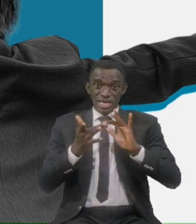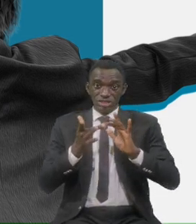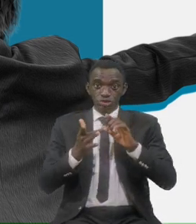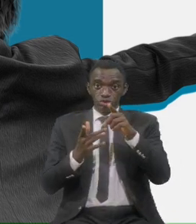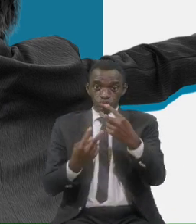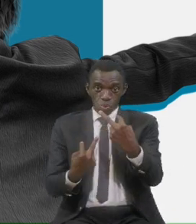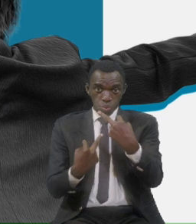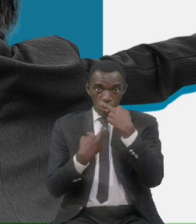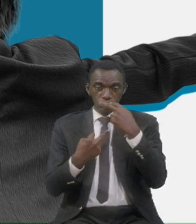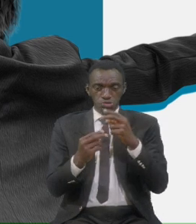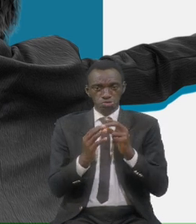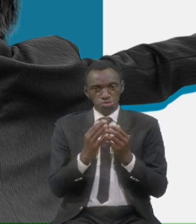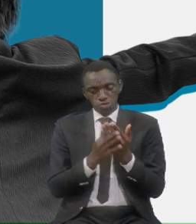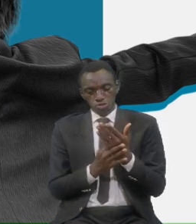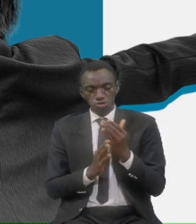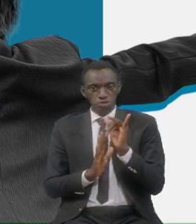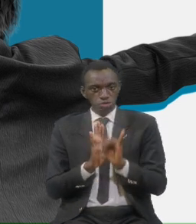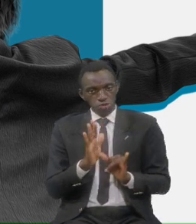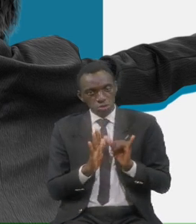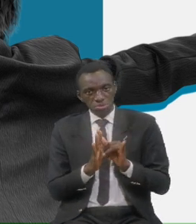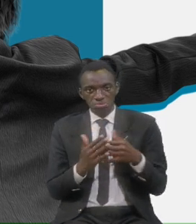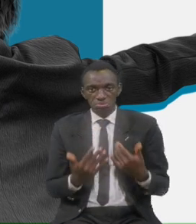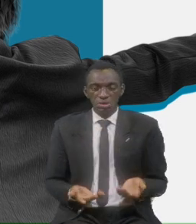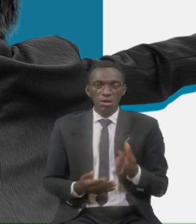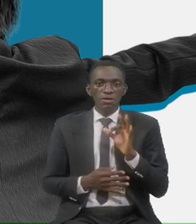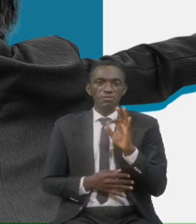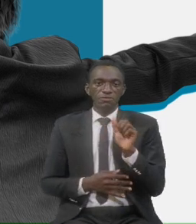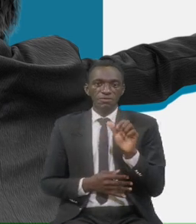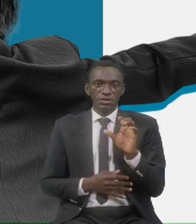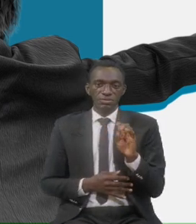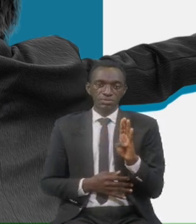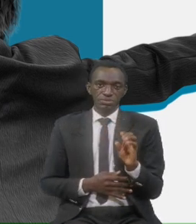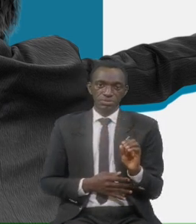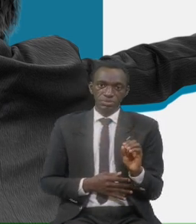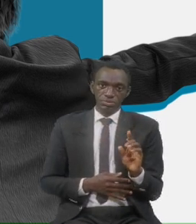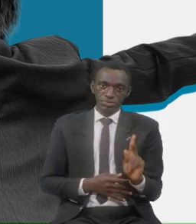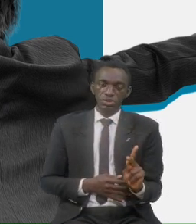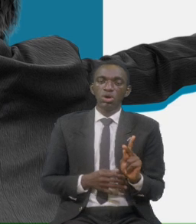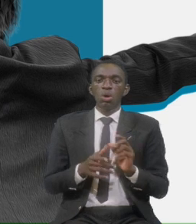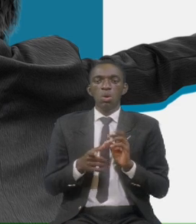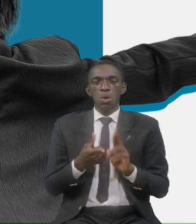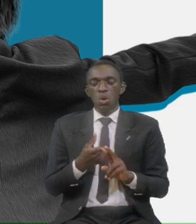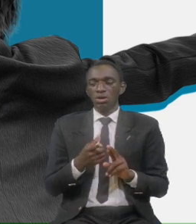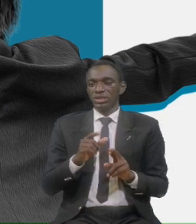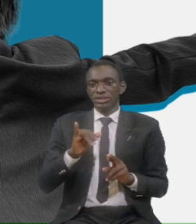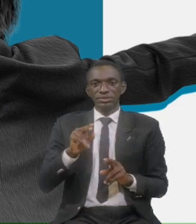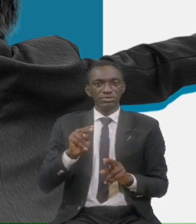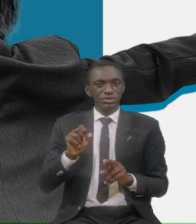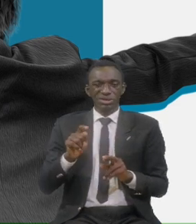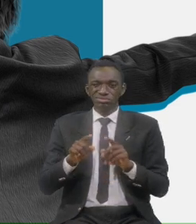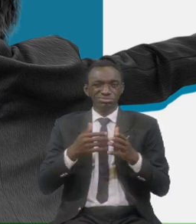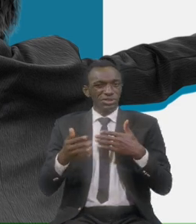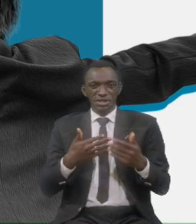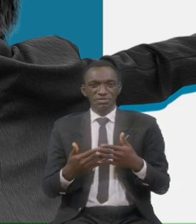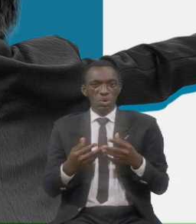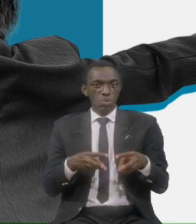online and you gave your life to Christ after the pastor's message this evening, there is a